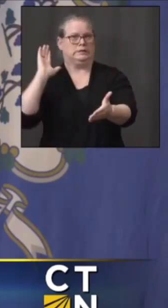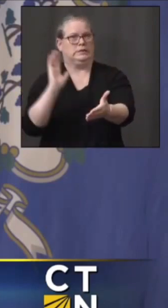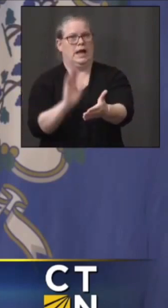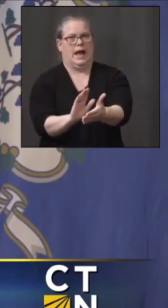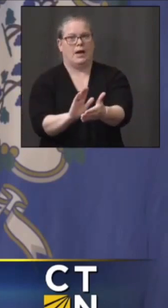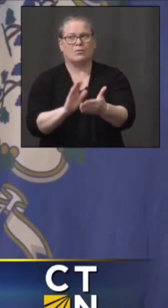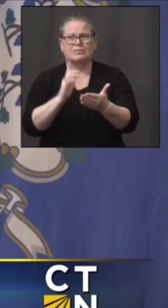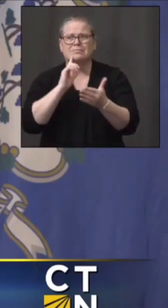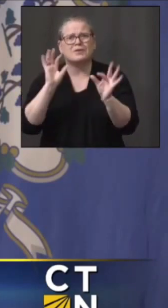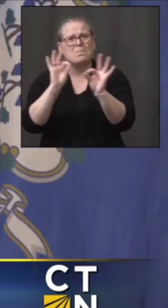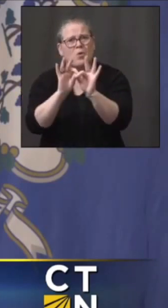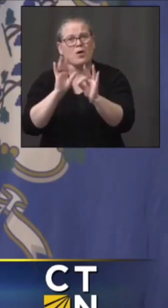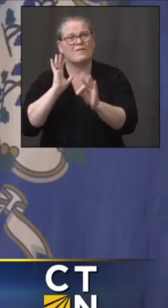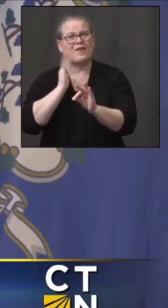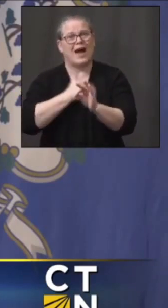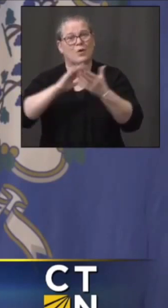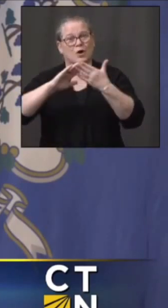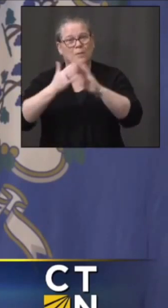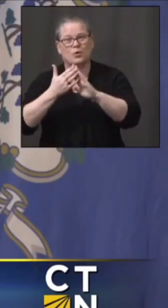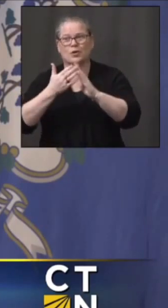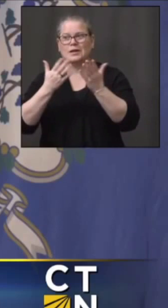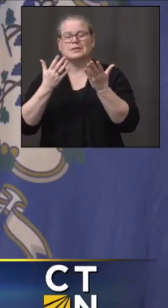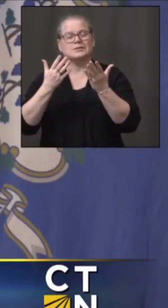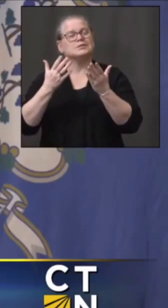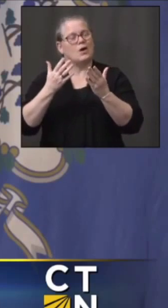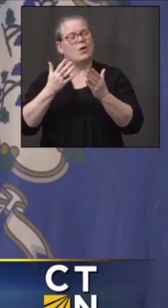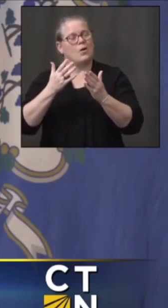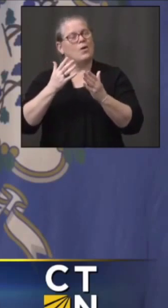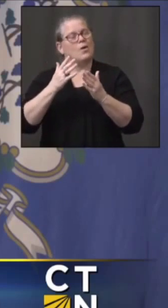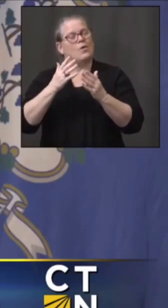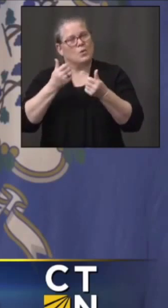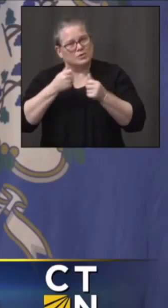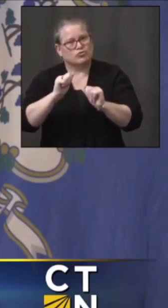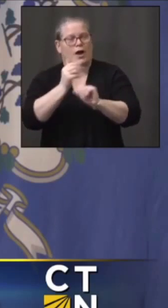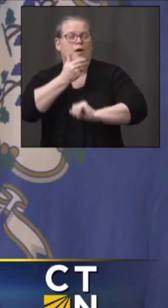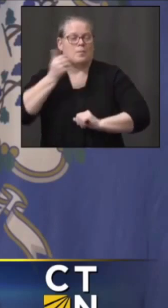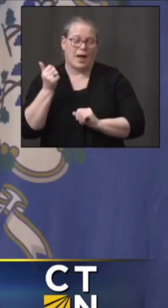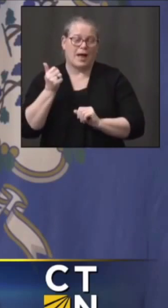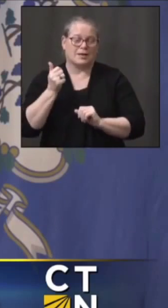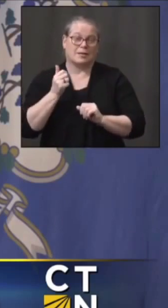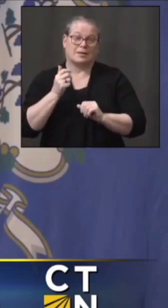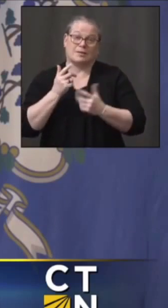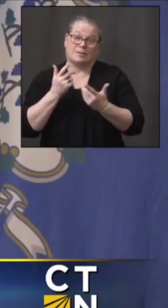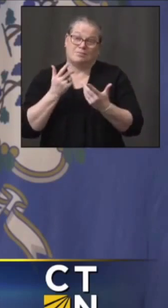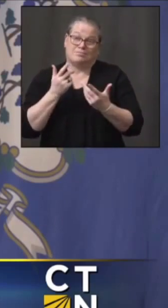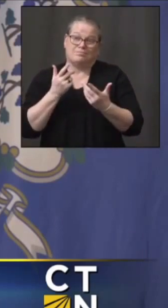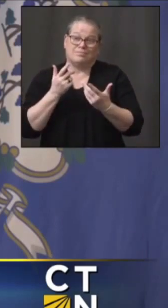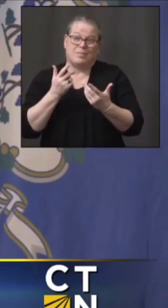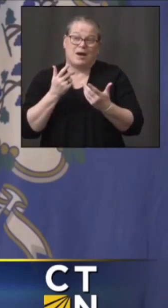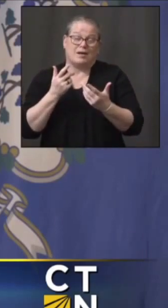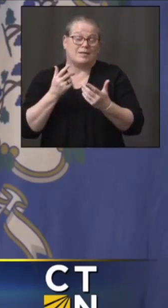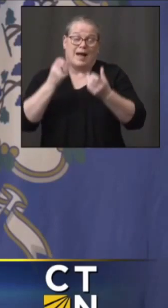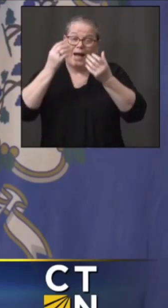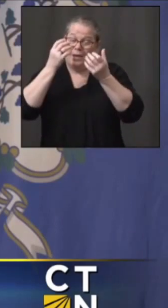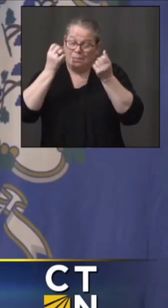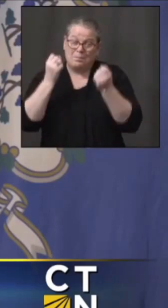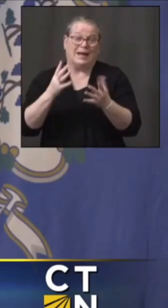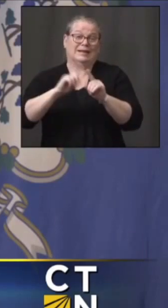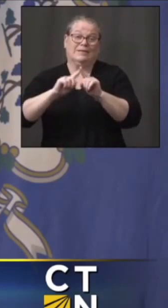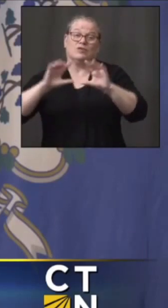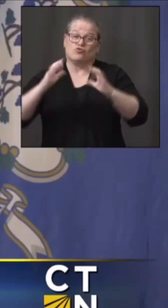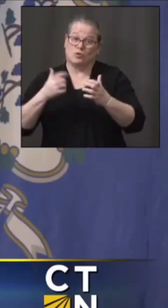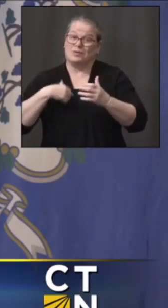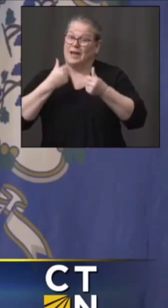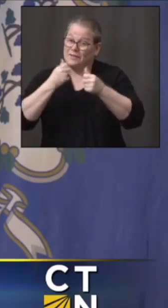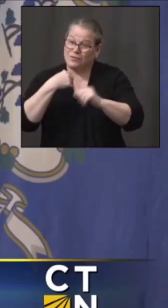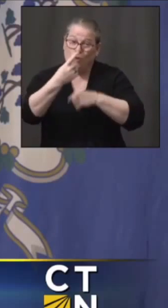our communities and our towns. So we're going to do what we can. But I've said that to a lot of different groups. Okay.